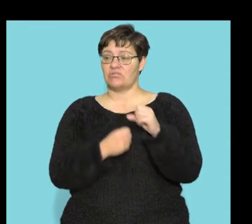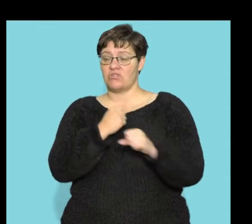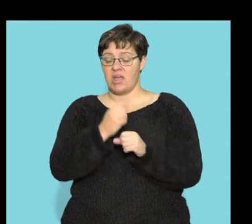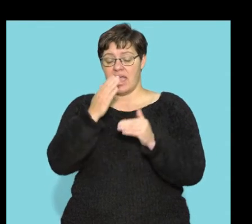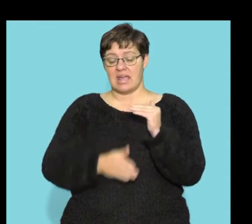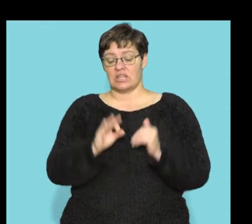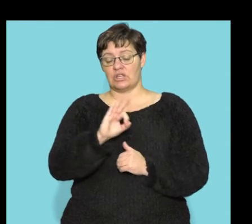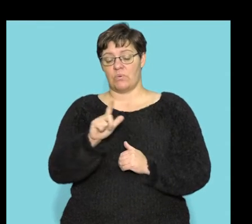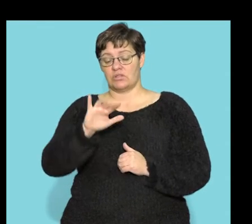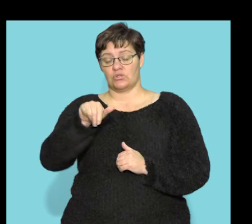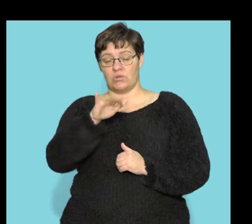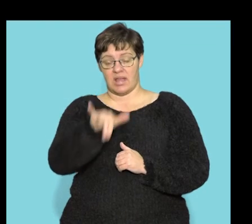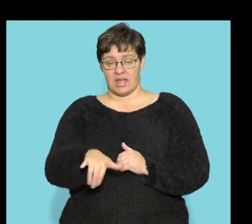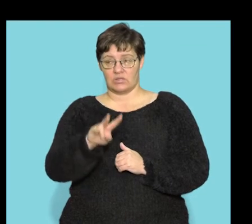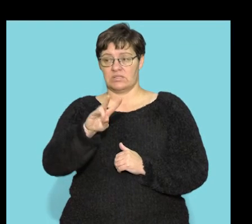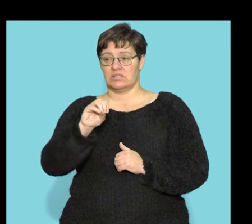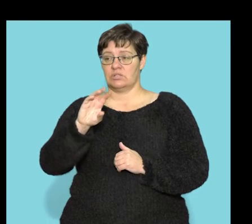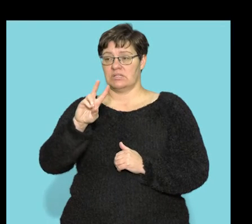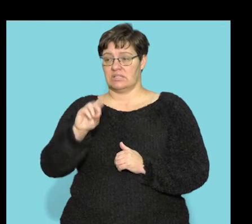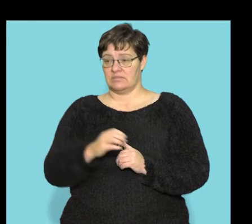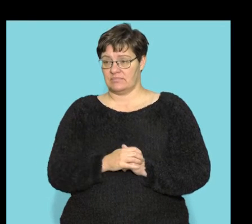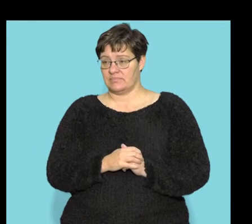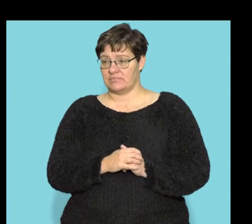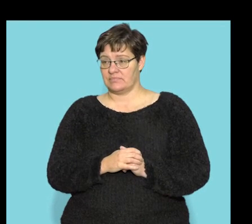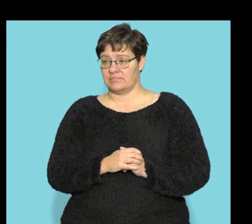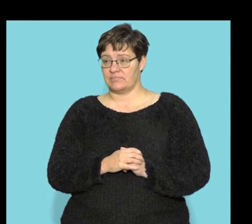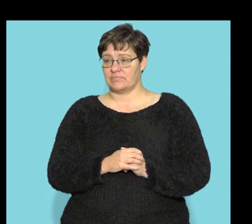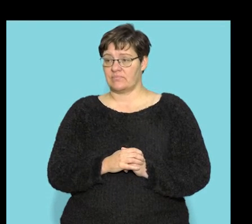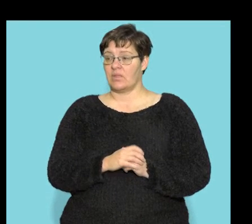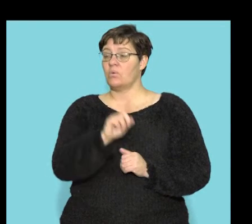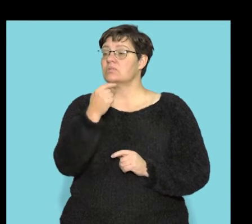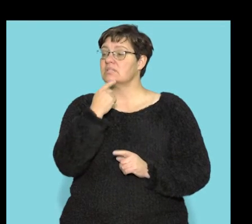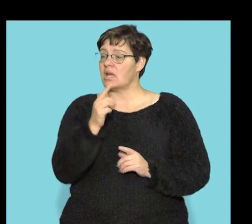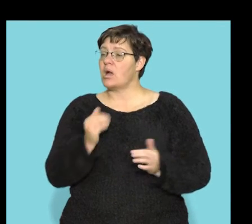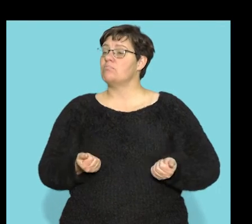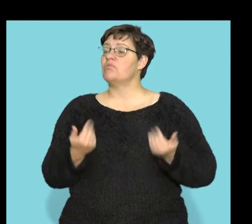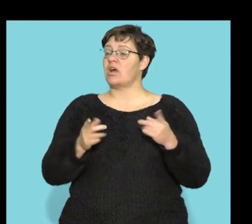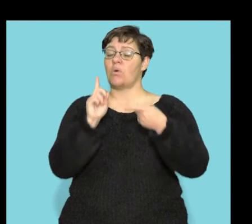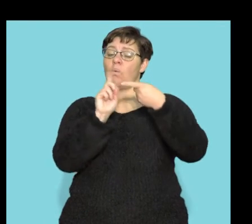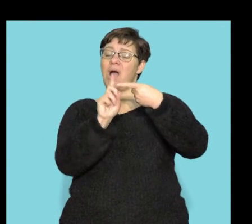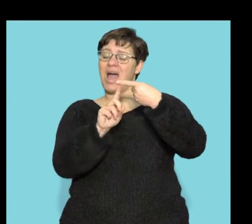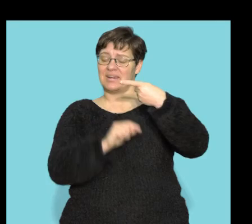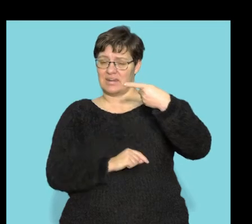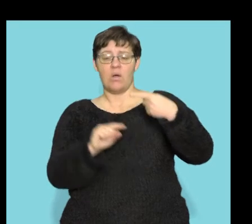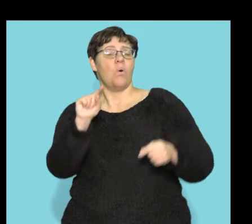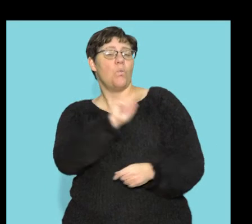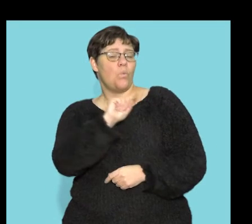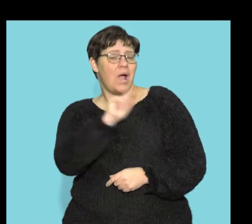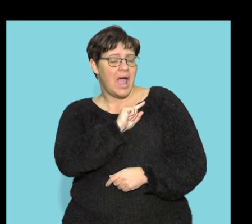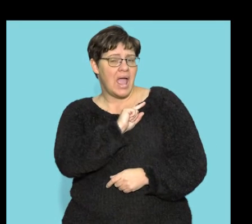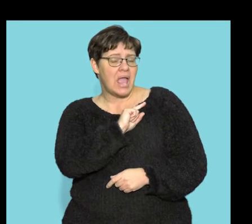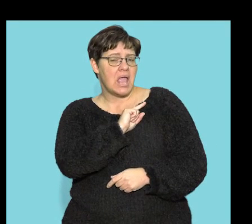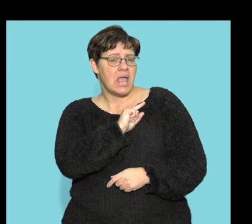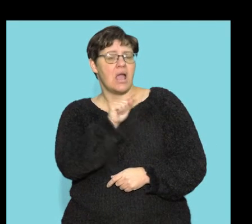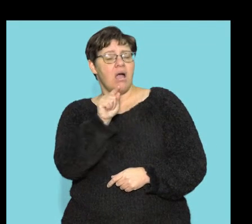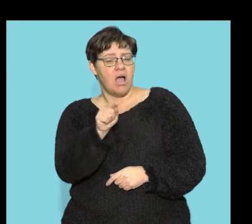ended on the 31st of July 2020. Okay. Question says, provide 1 point why it is a good